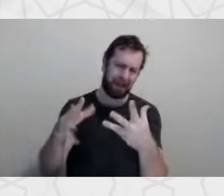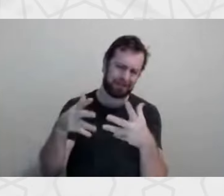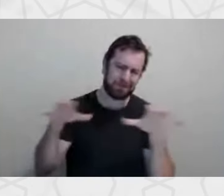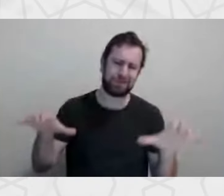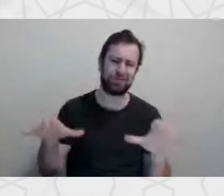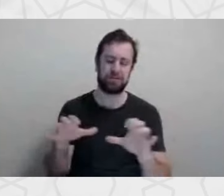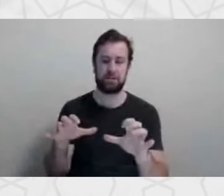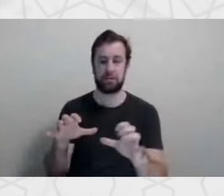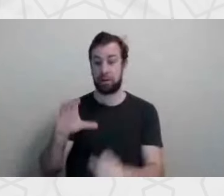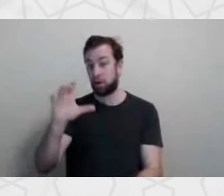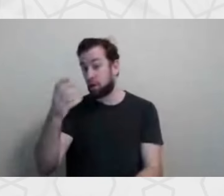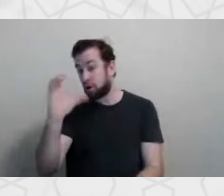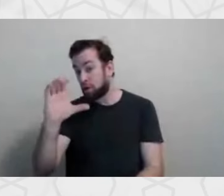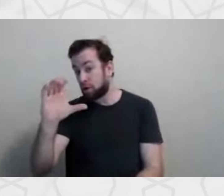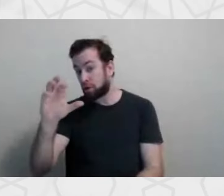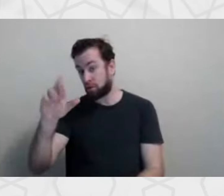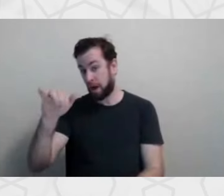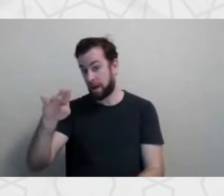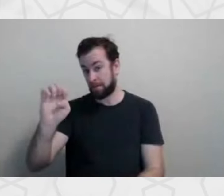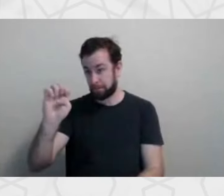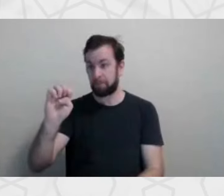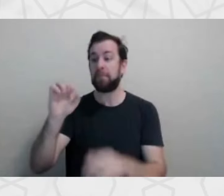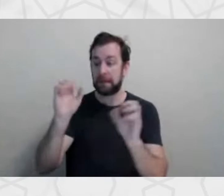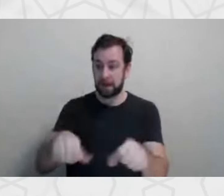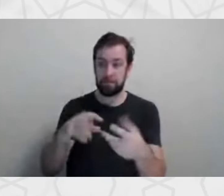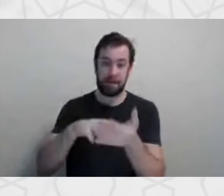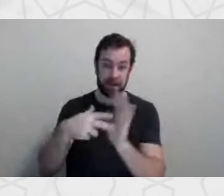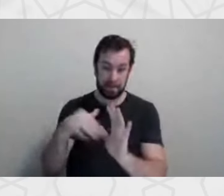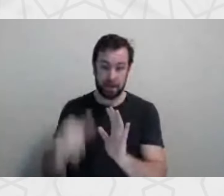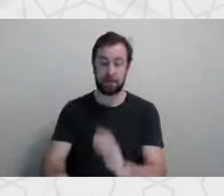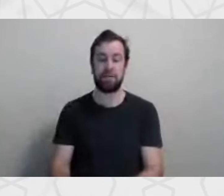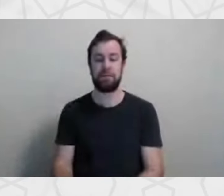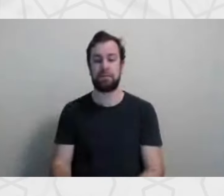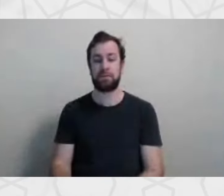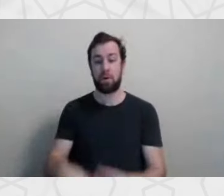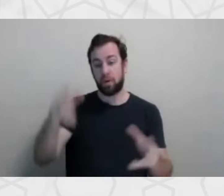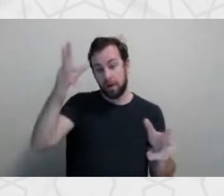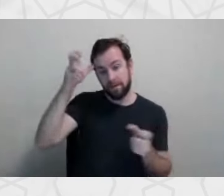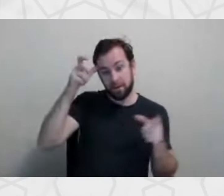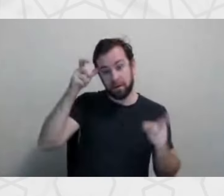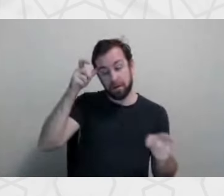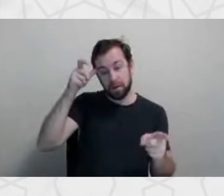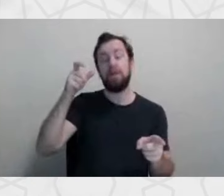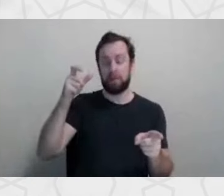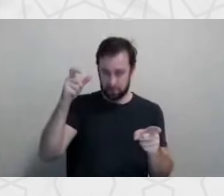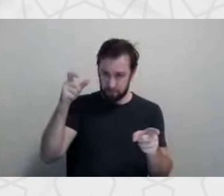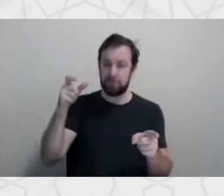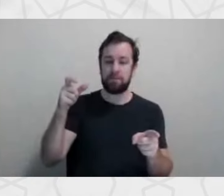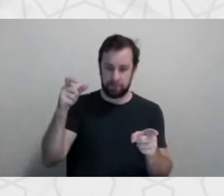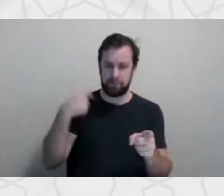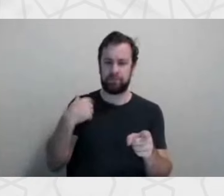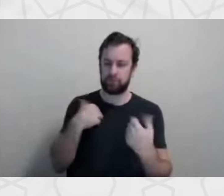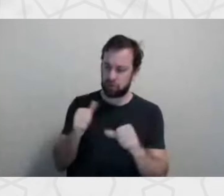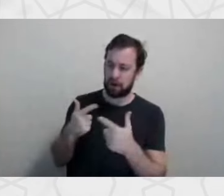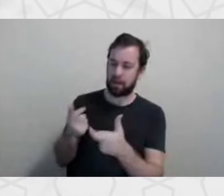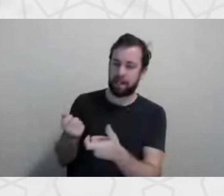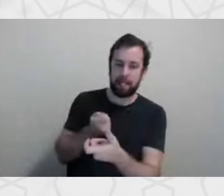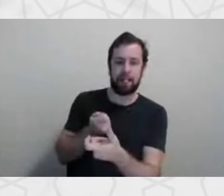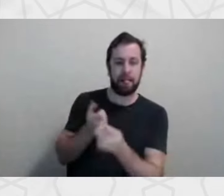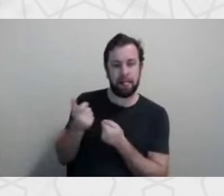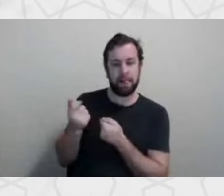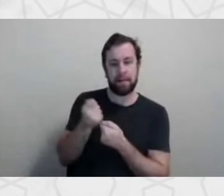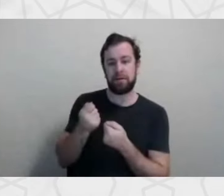crimes. And so the evil one is inciting us, commanding us to commit